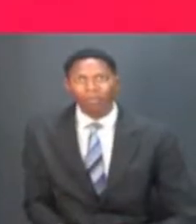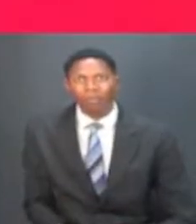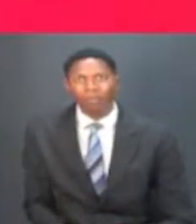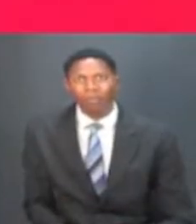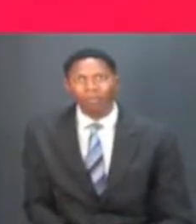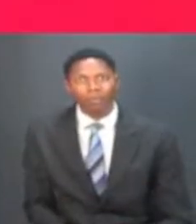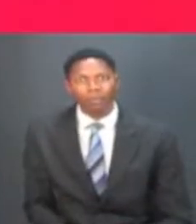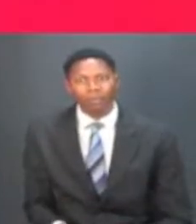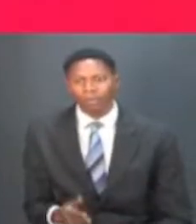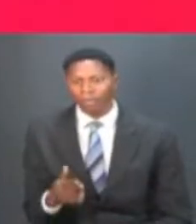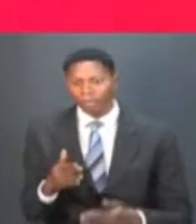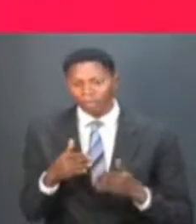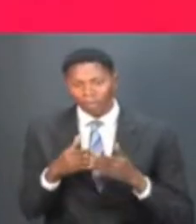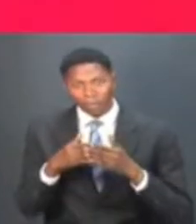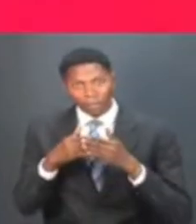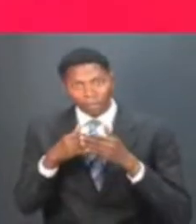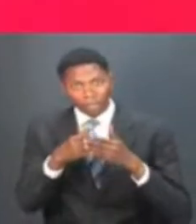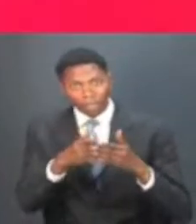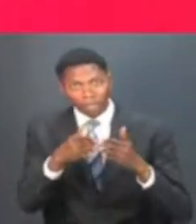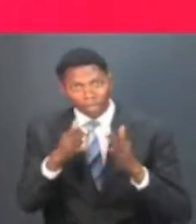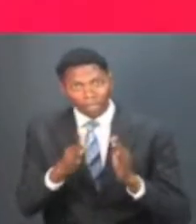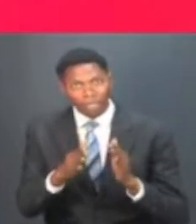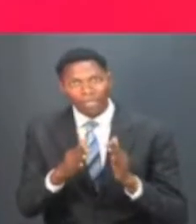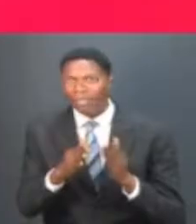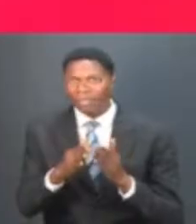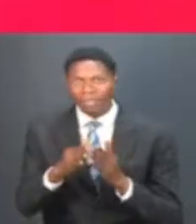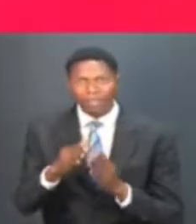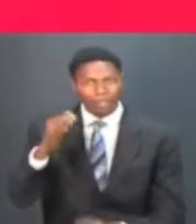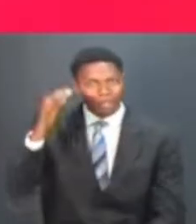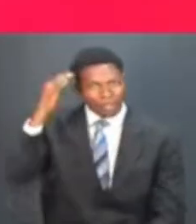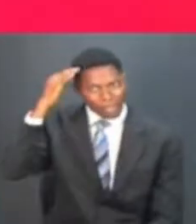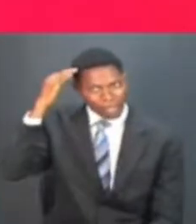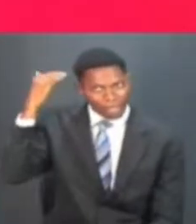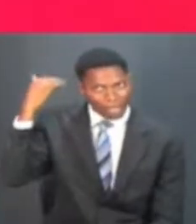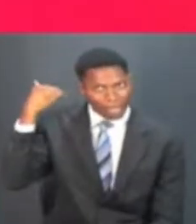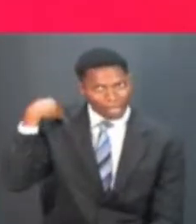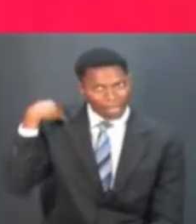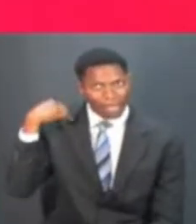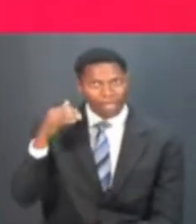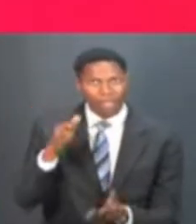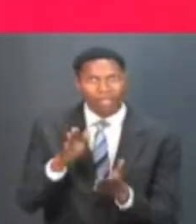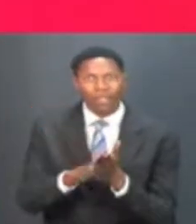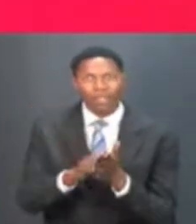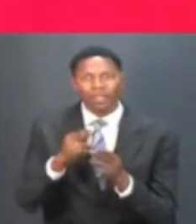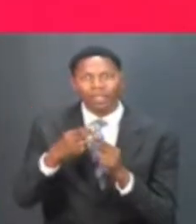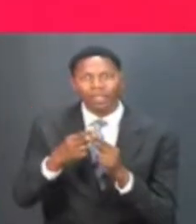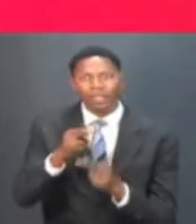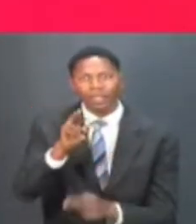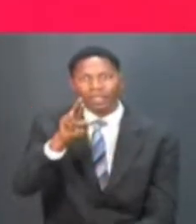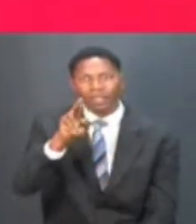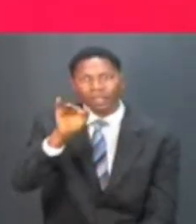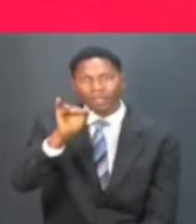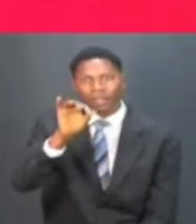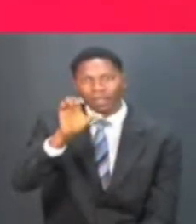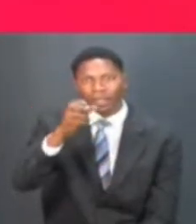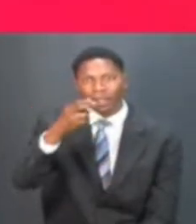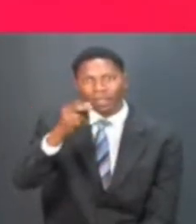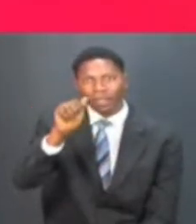Now, they are led by the head teacher of the school in the person of Richard